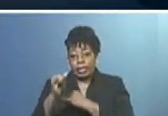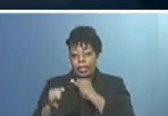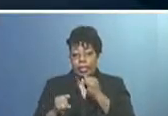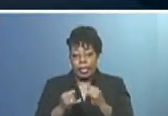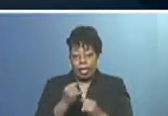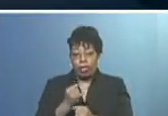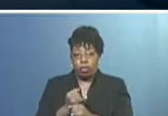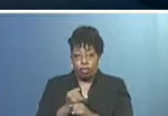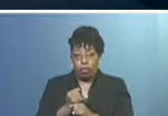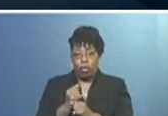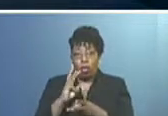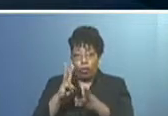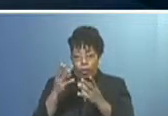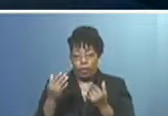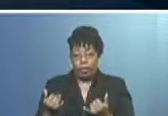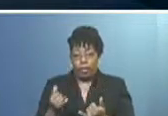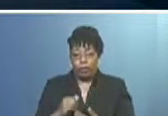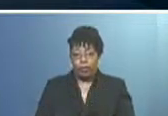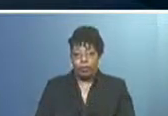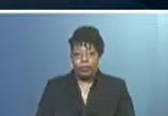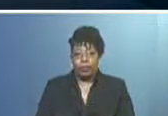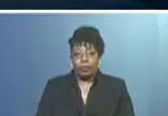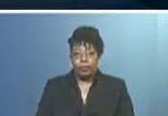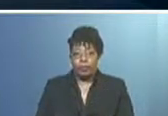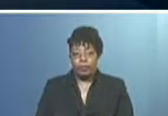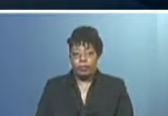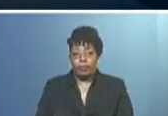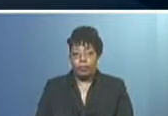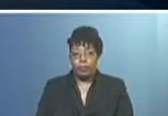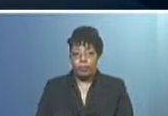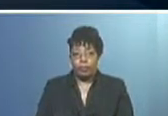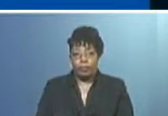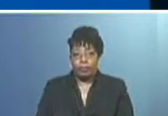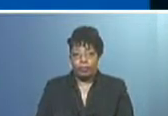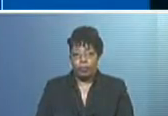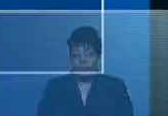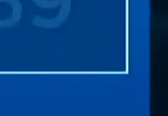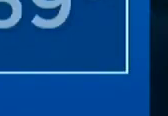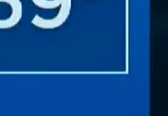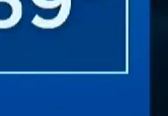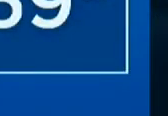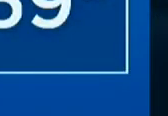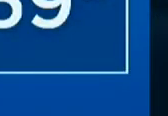international temperatures, and they are brought to you by Royal Star Assurance.